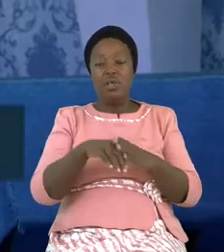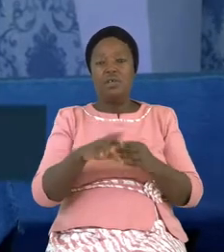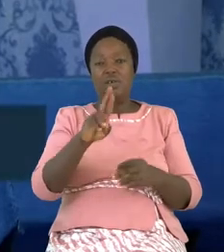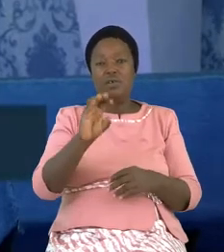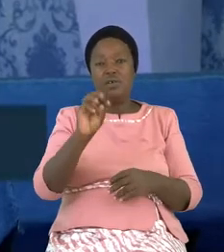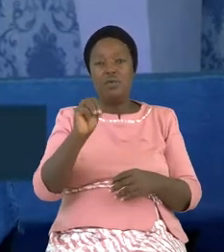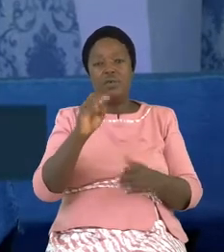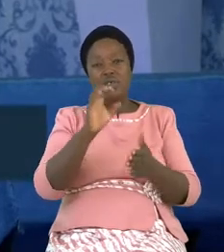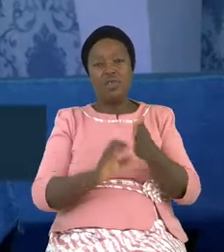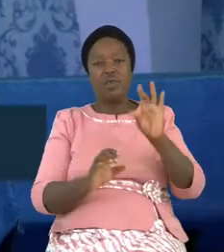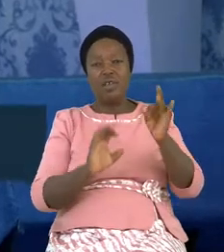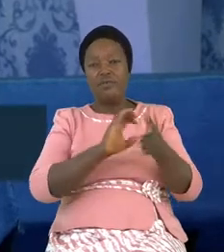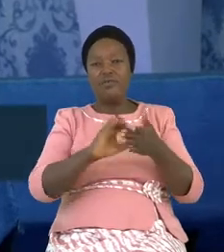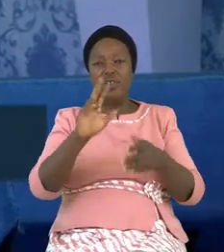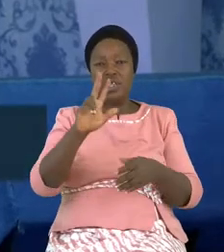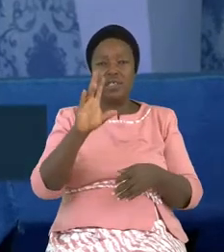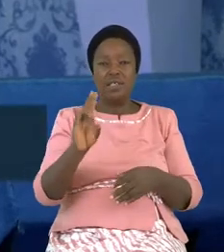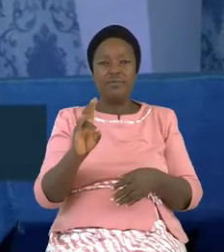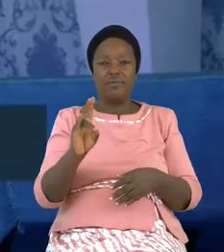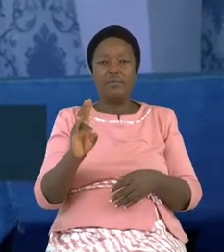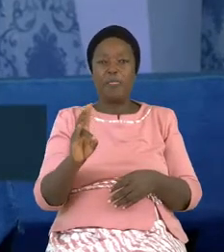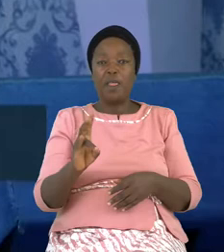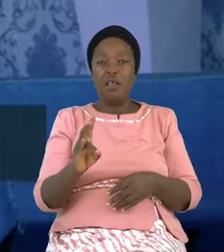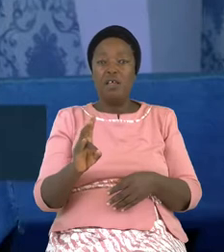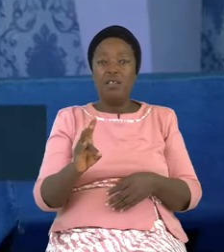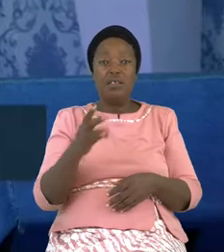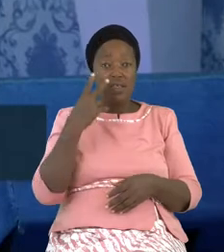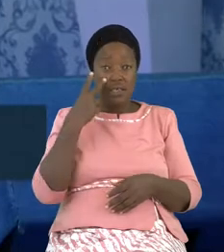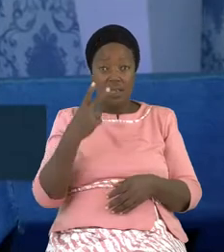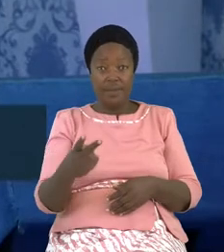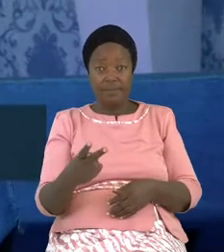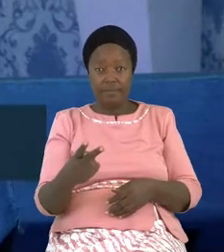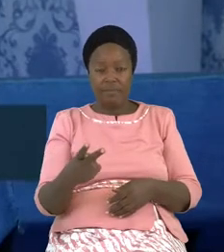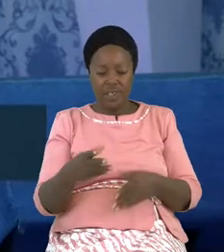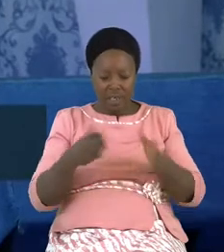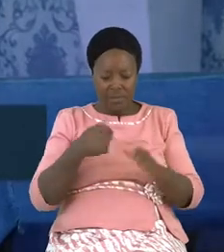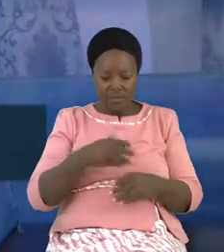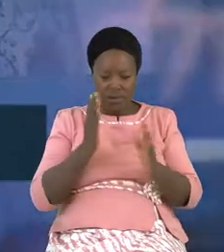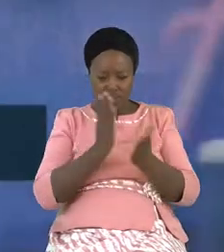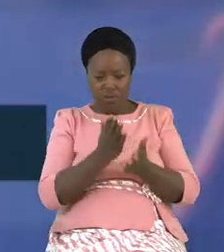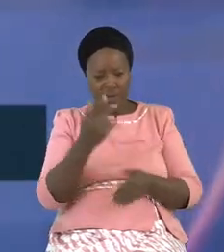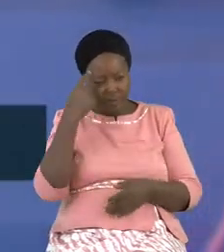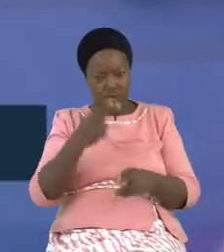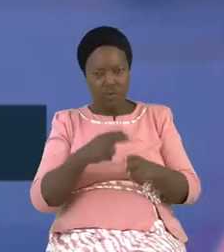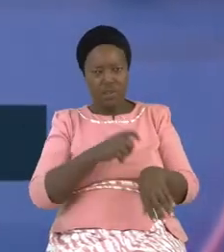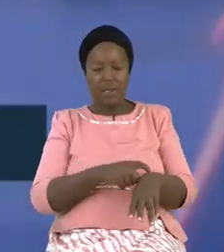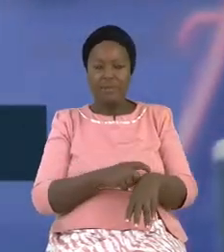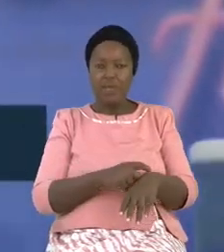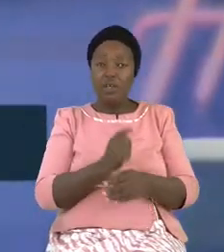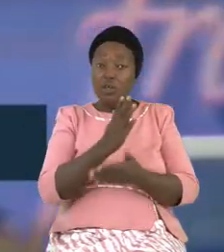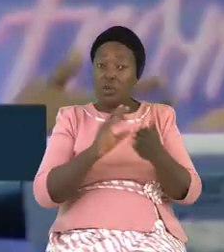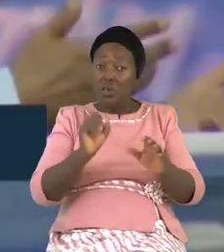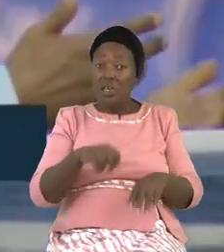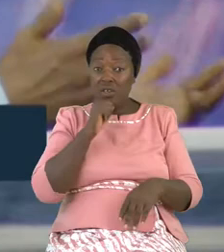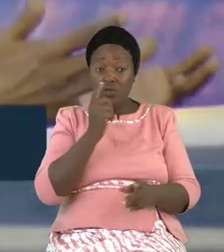verse 37. It says, nay. Let me stop there for a moment. Somebody cannot just